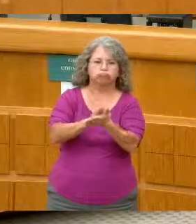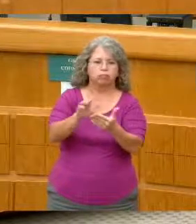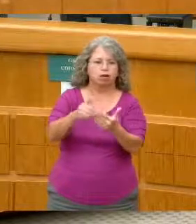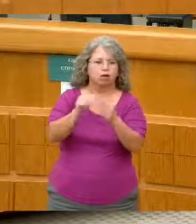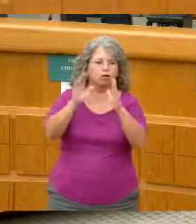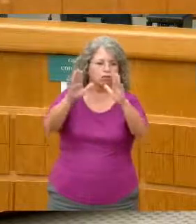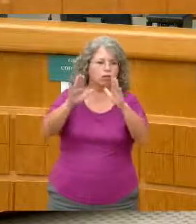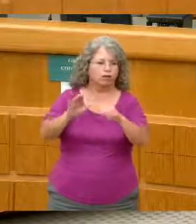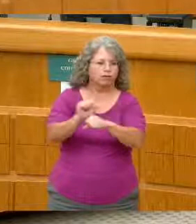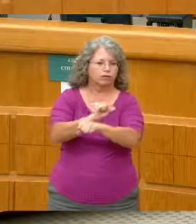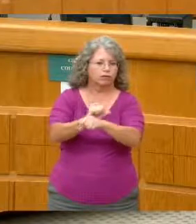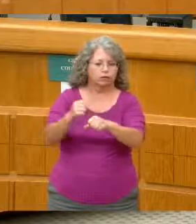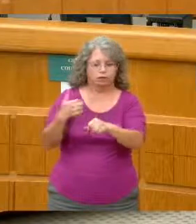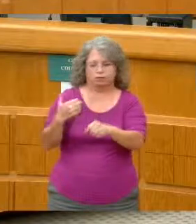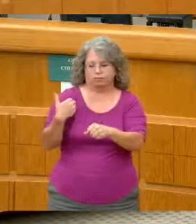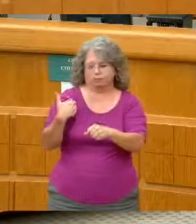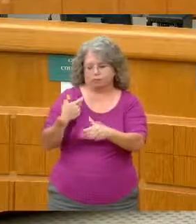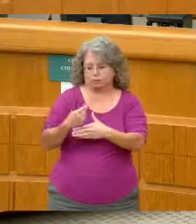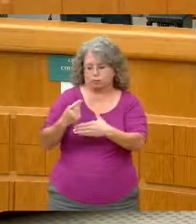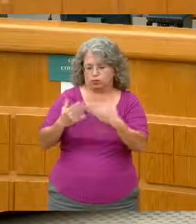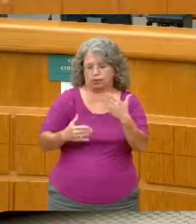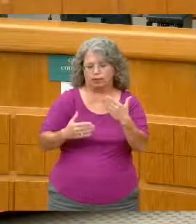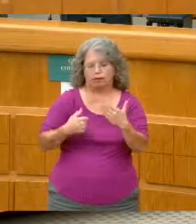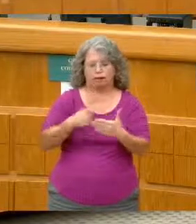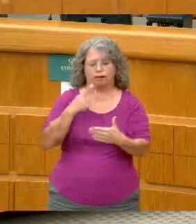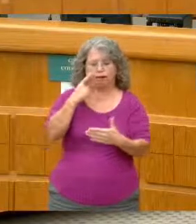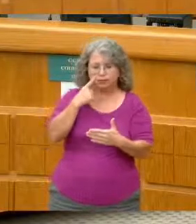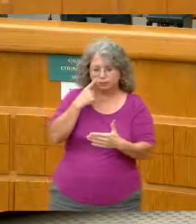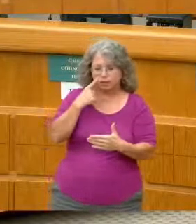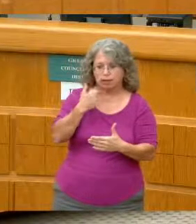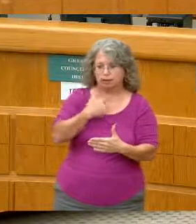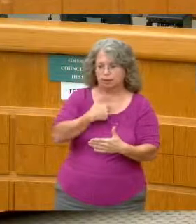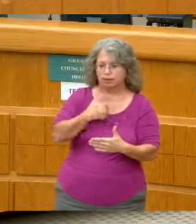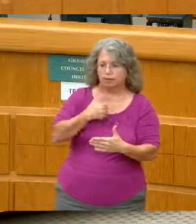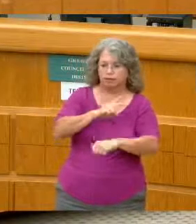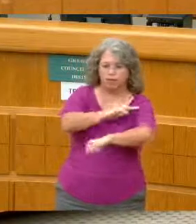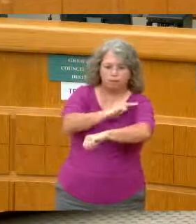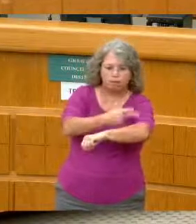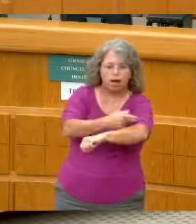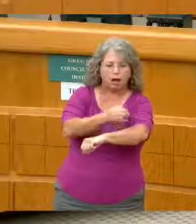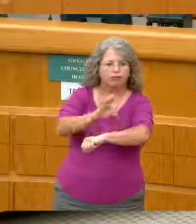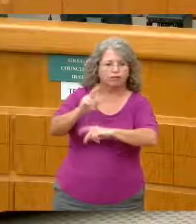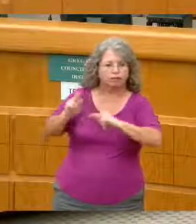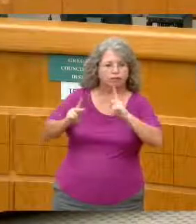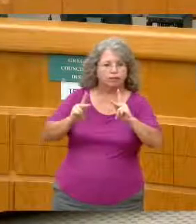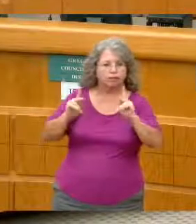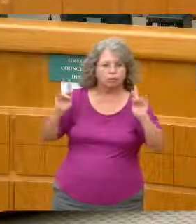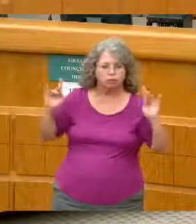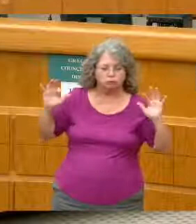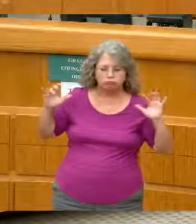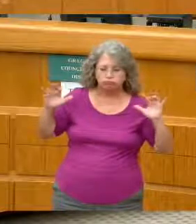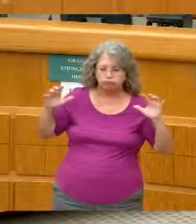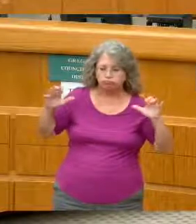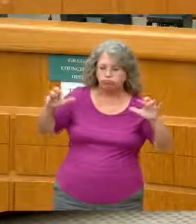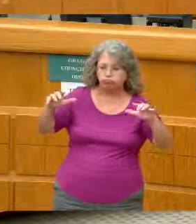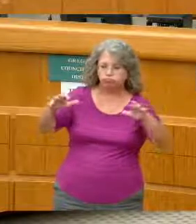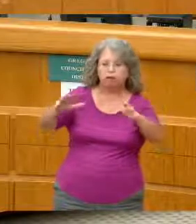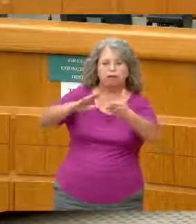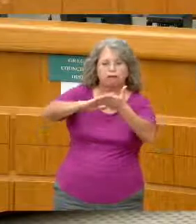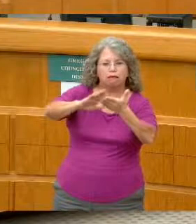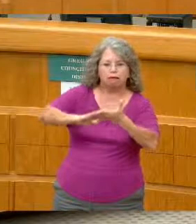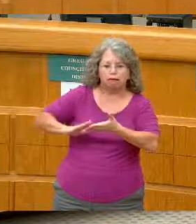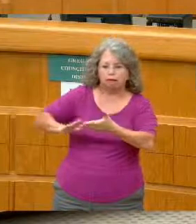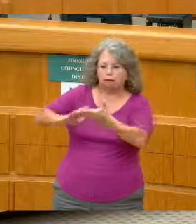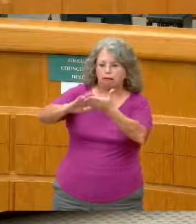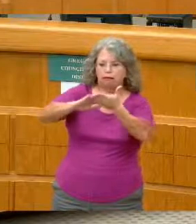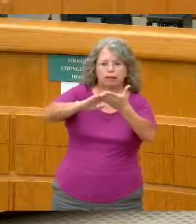that was done this weekend when I got to witness firsthand the power of people cleaning up our beach.